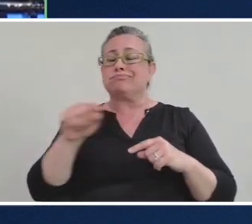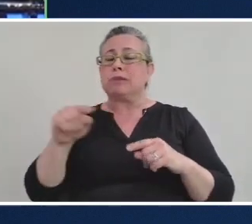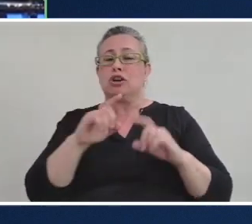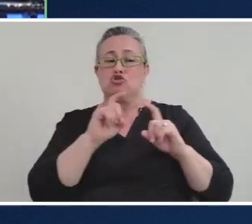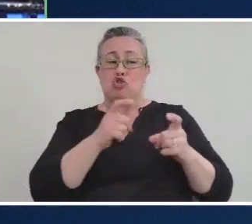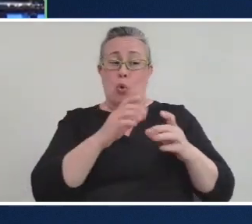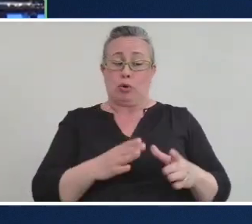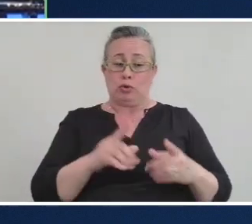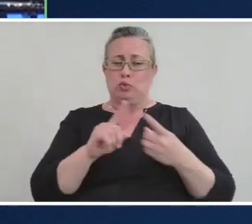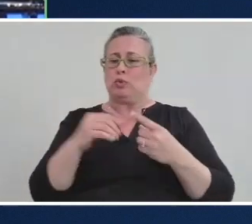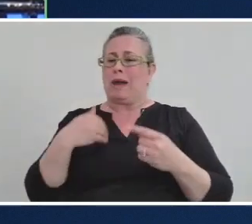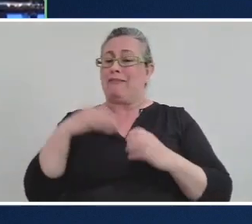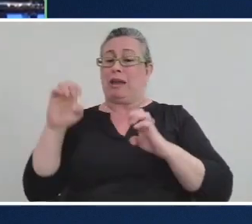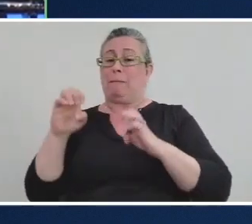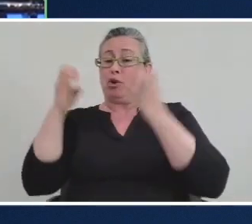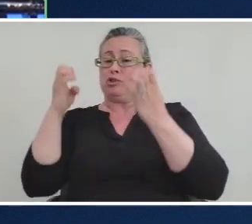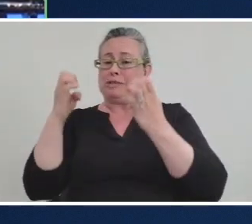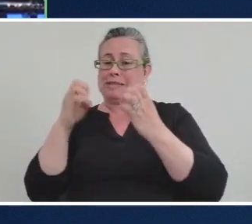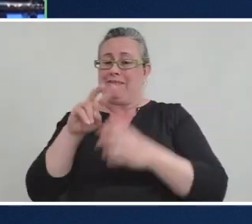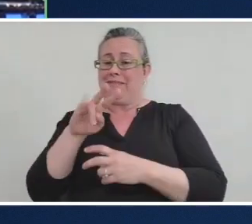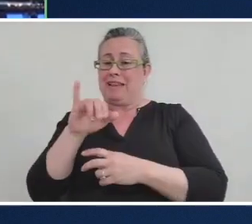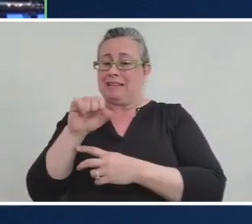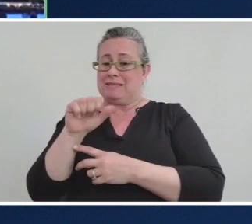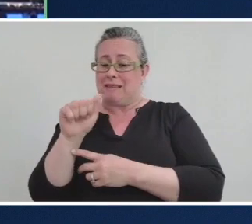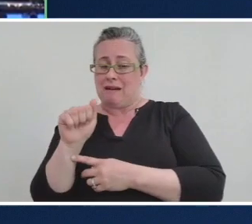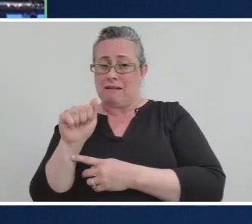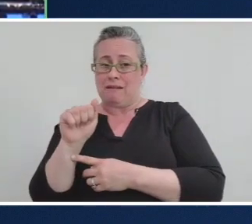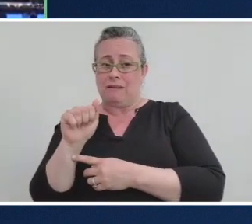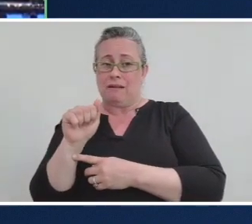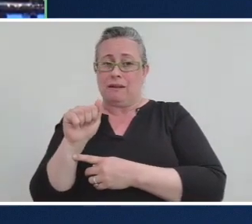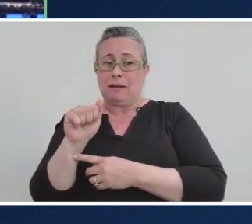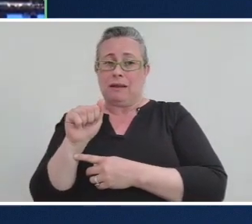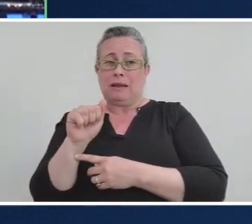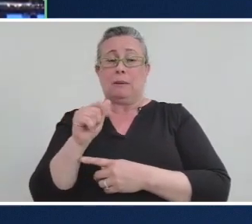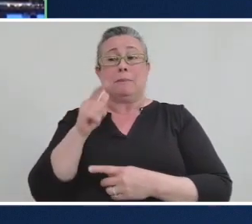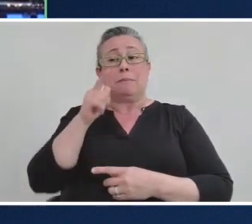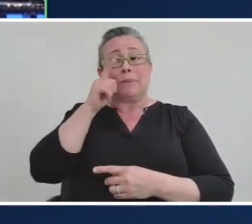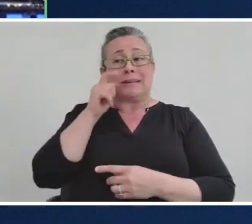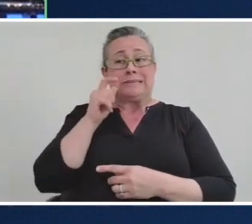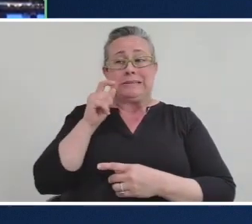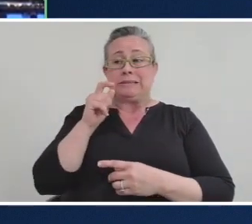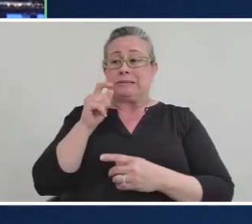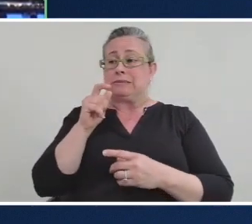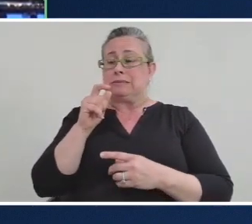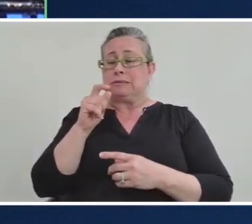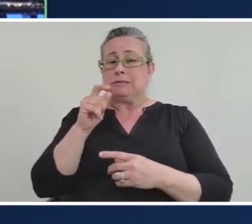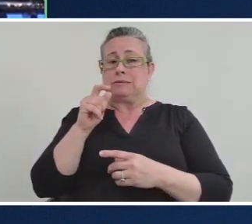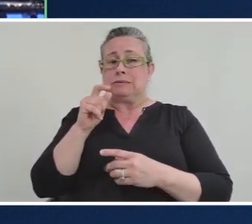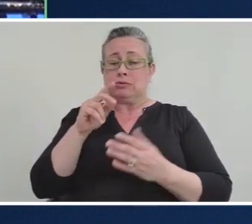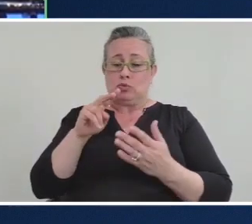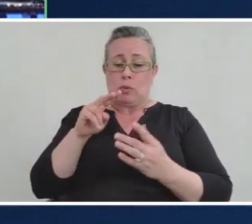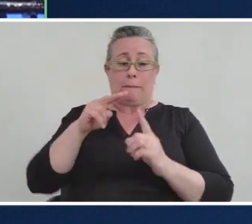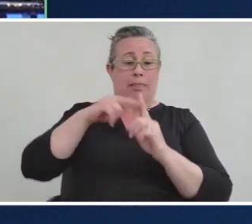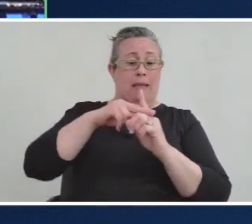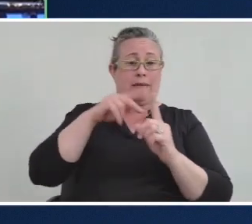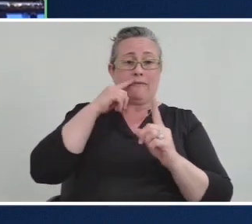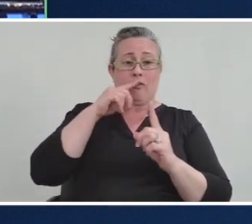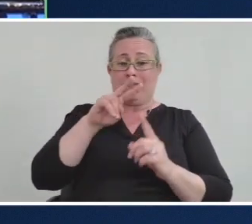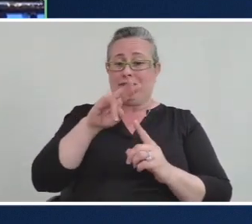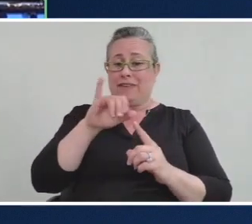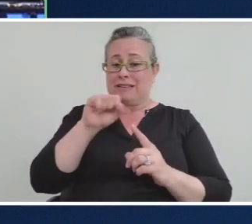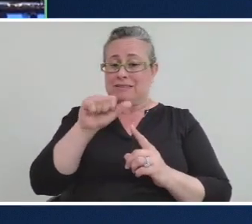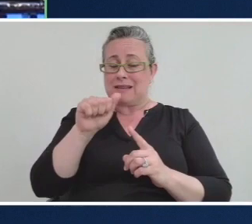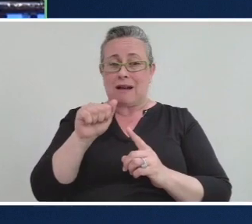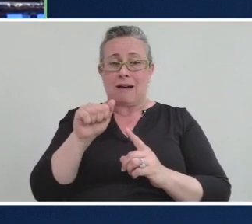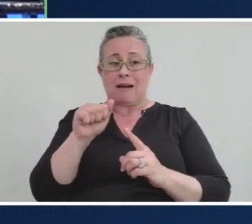relocate the defenders in case of need. Because, you know, for applying to visas from especially countries like